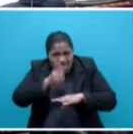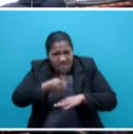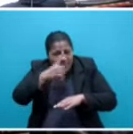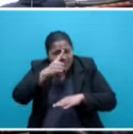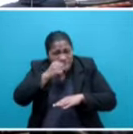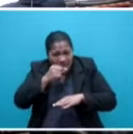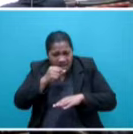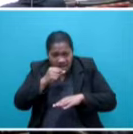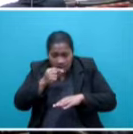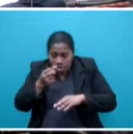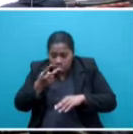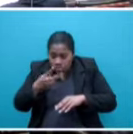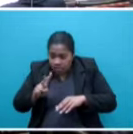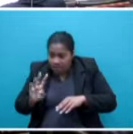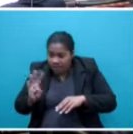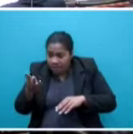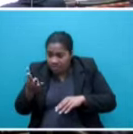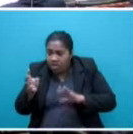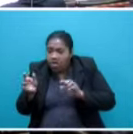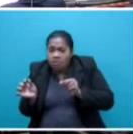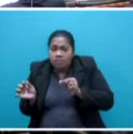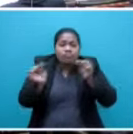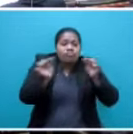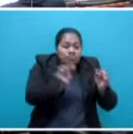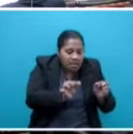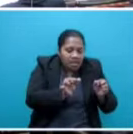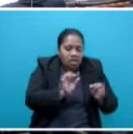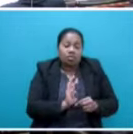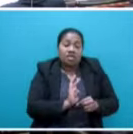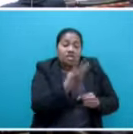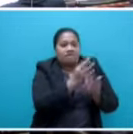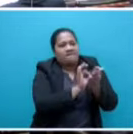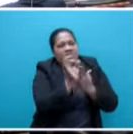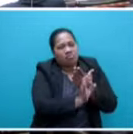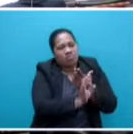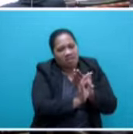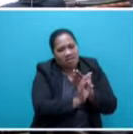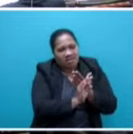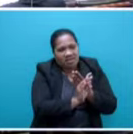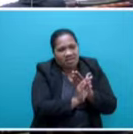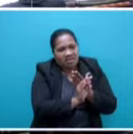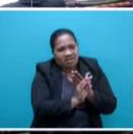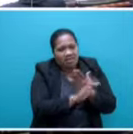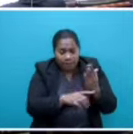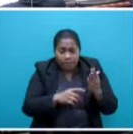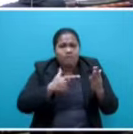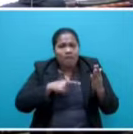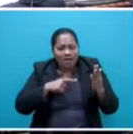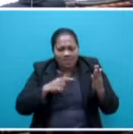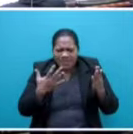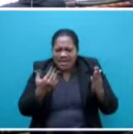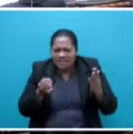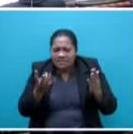the 24th week to the 3rd of the February, Mr. Speaker, sir, because we have some